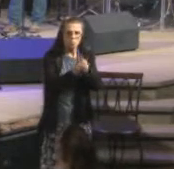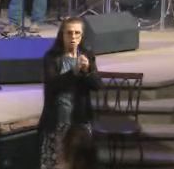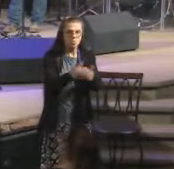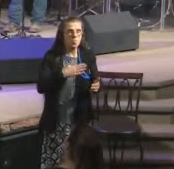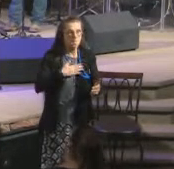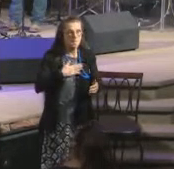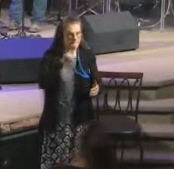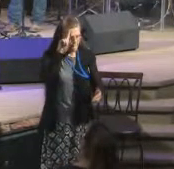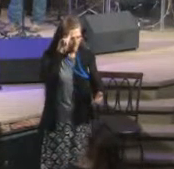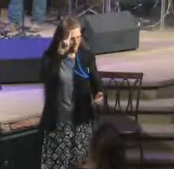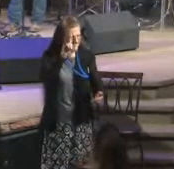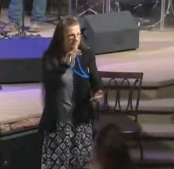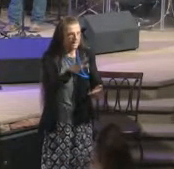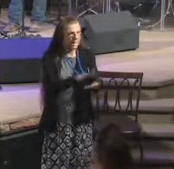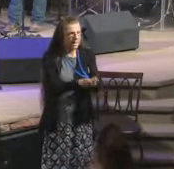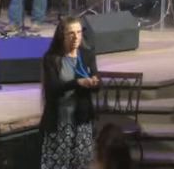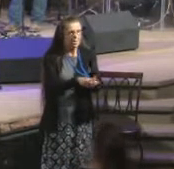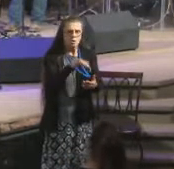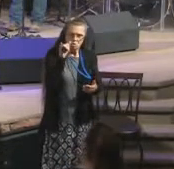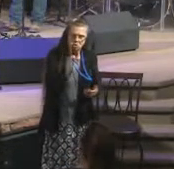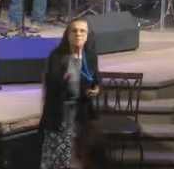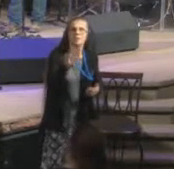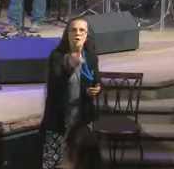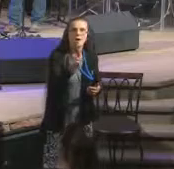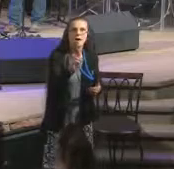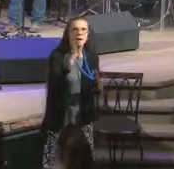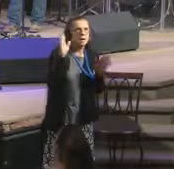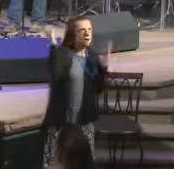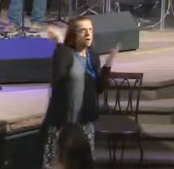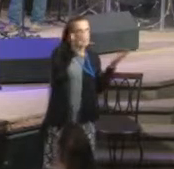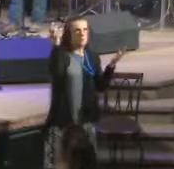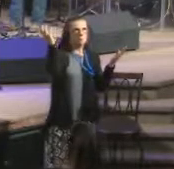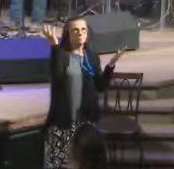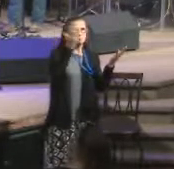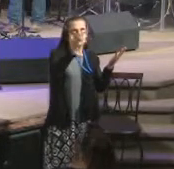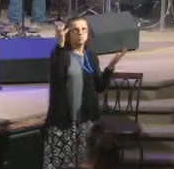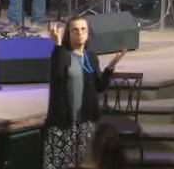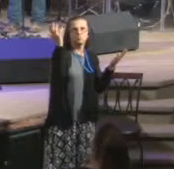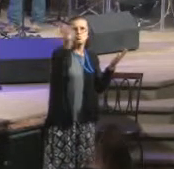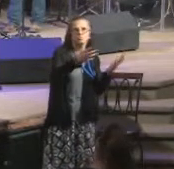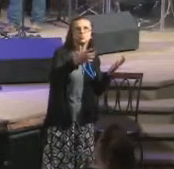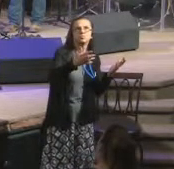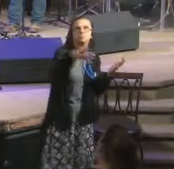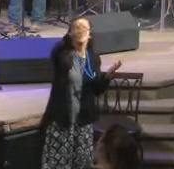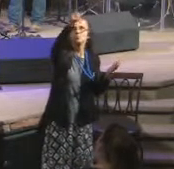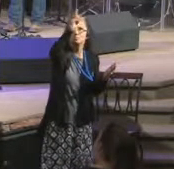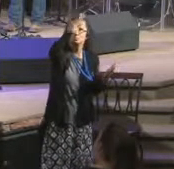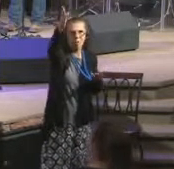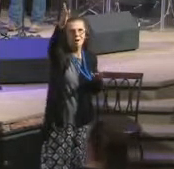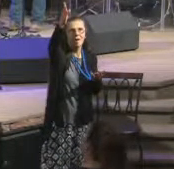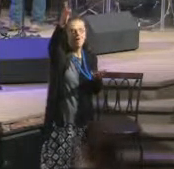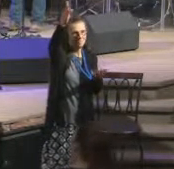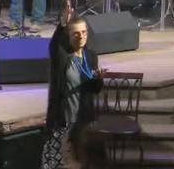belief that you still are a mighty, supernatural God.